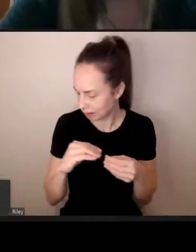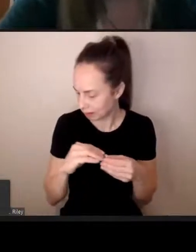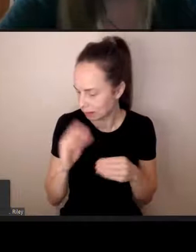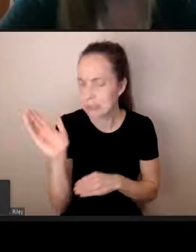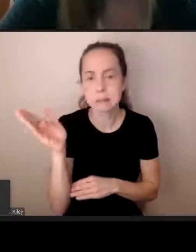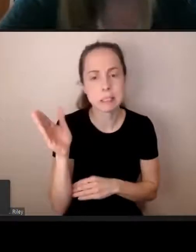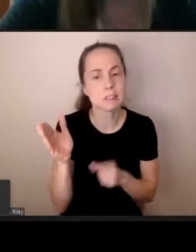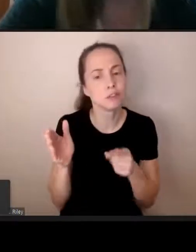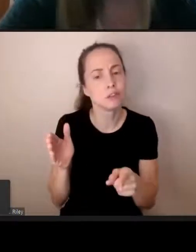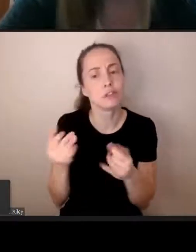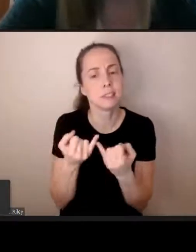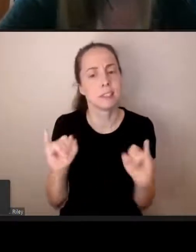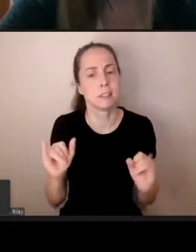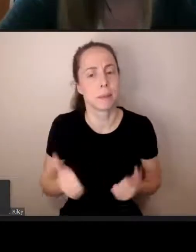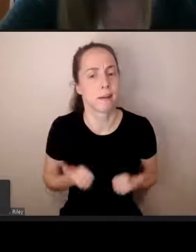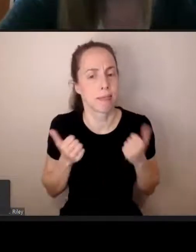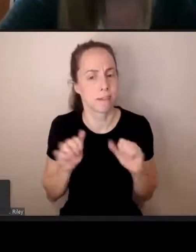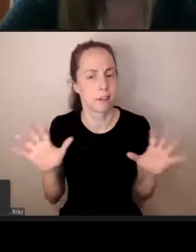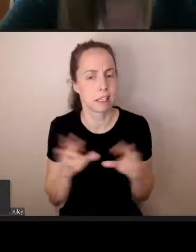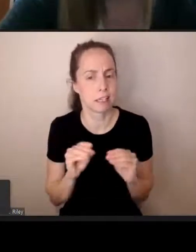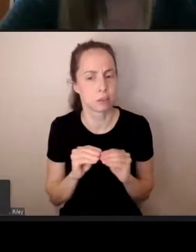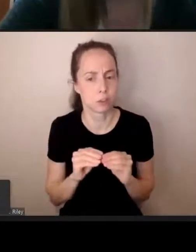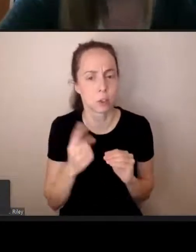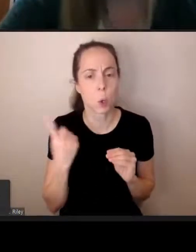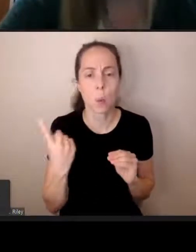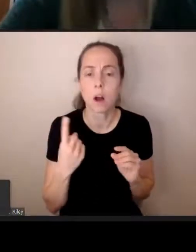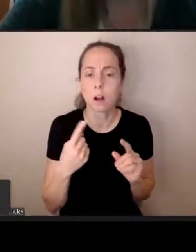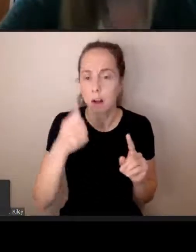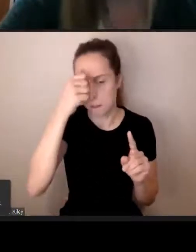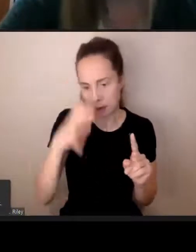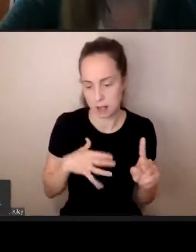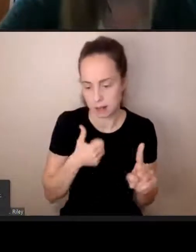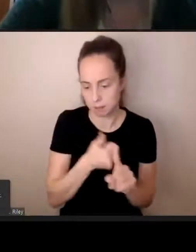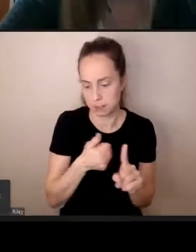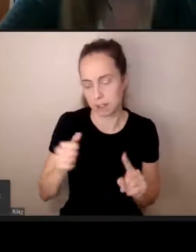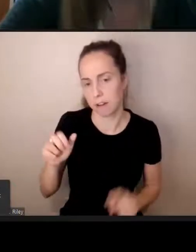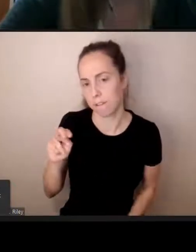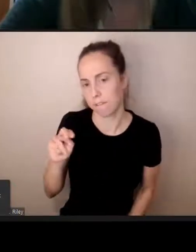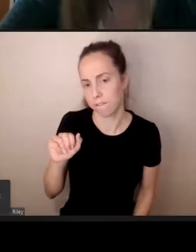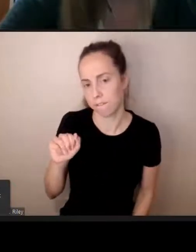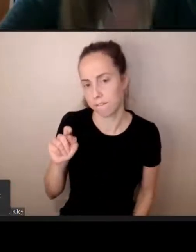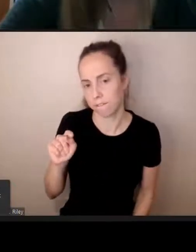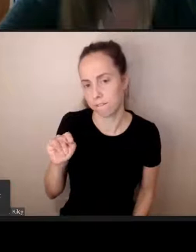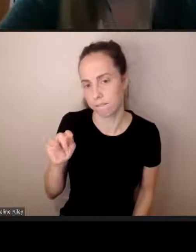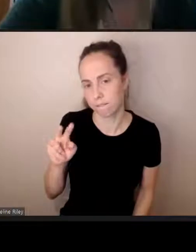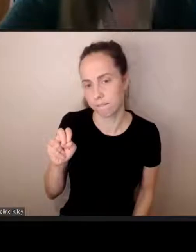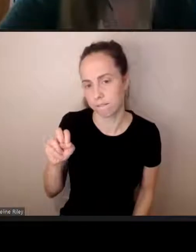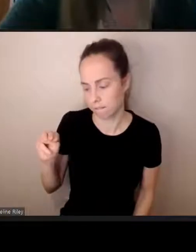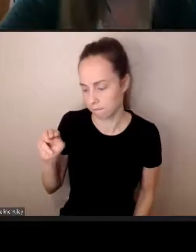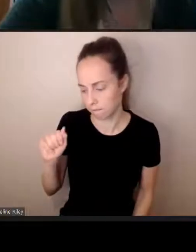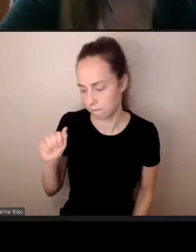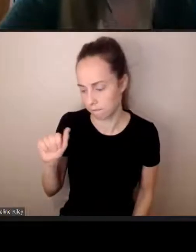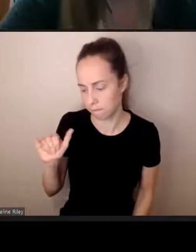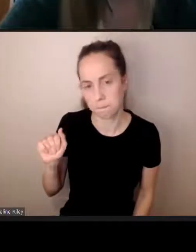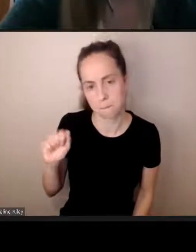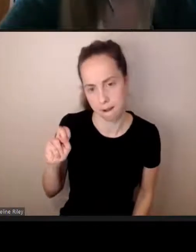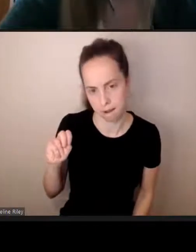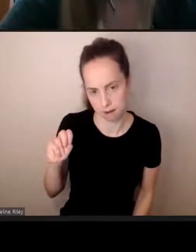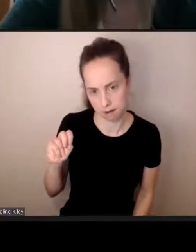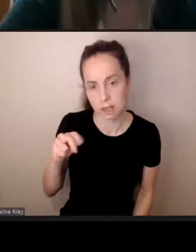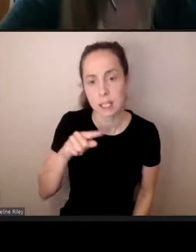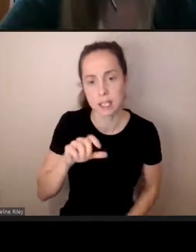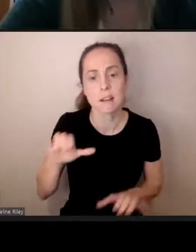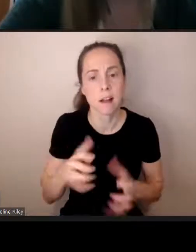with a man who was native Mayan and had done a lot of work with native communities, both in the United States and in